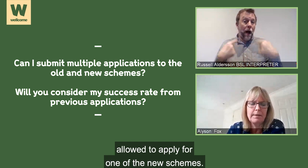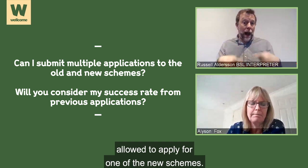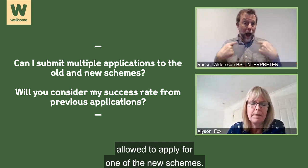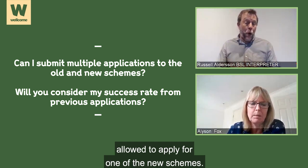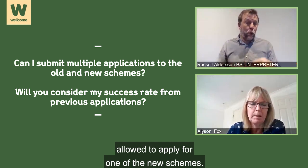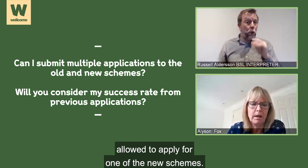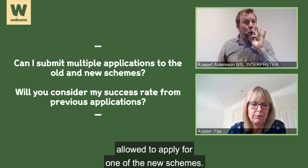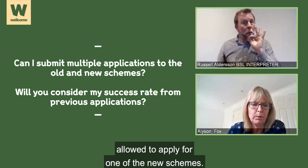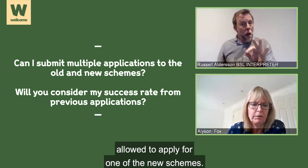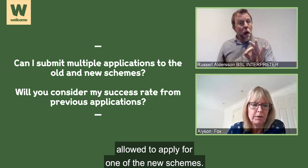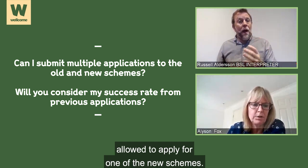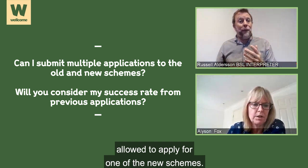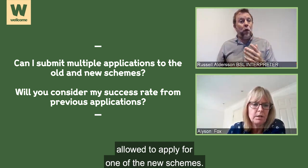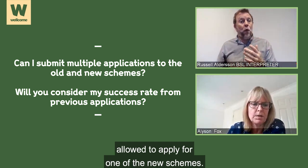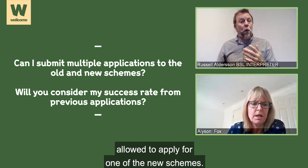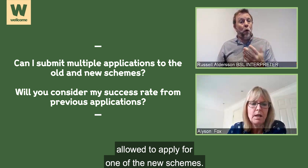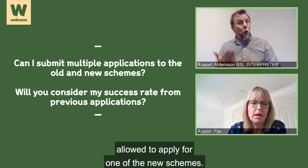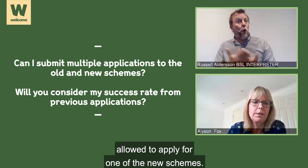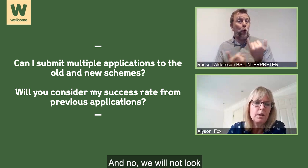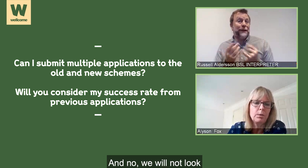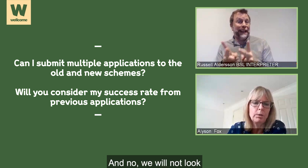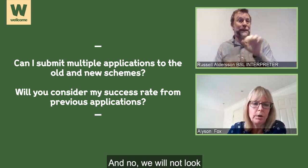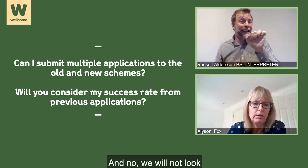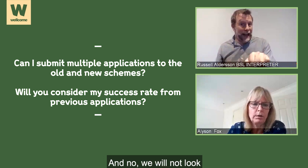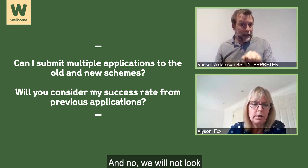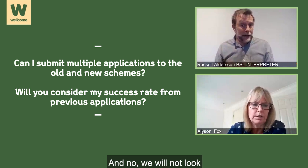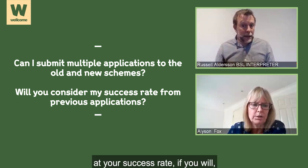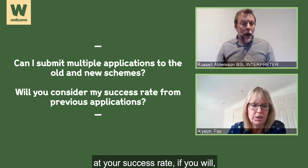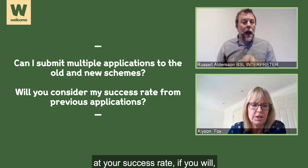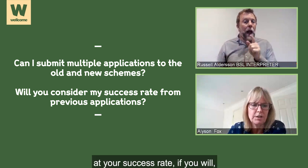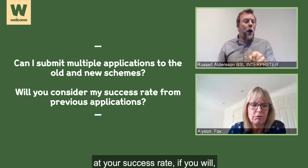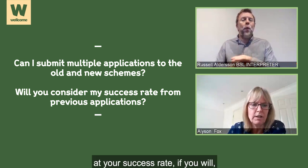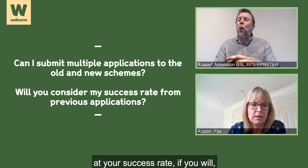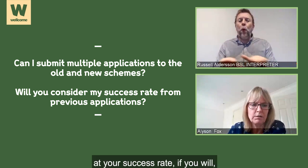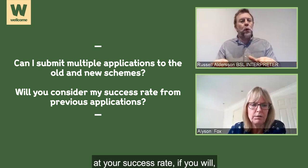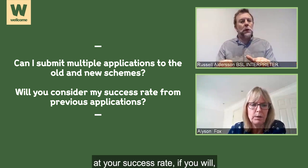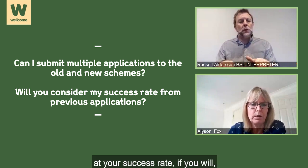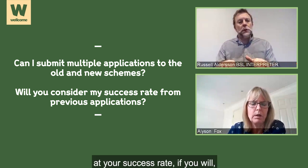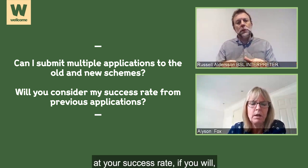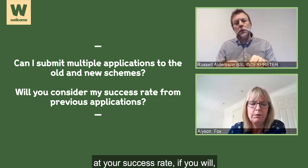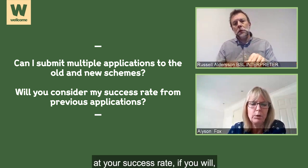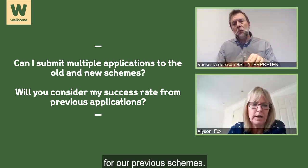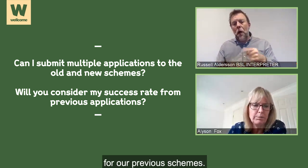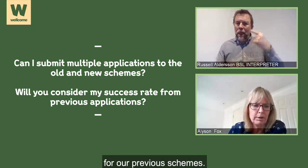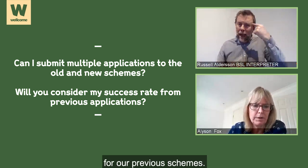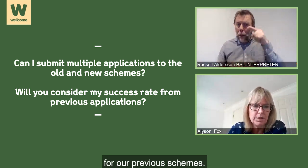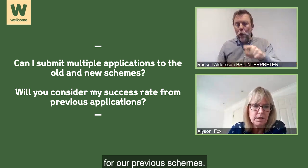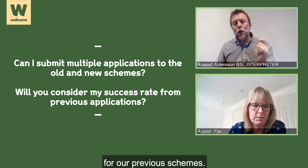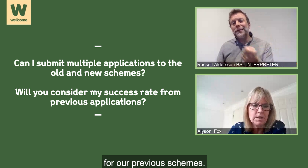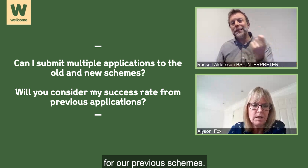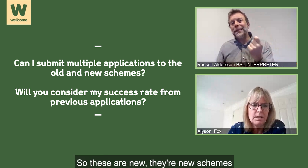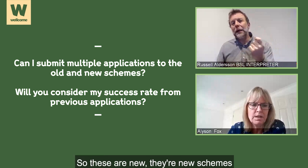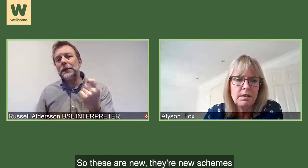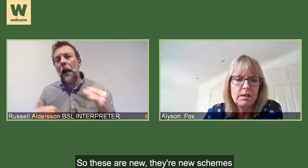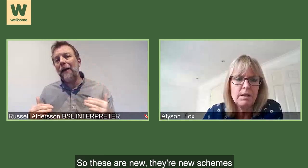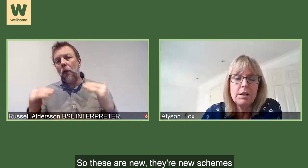apply for one of the new schemes. And no, we will not look at your success rate, if you will, for our previous